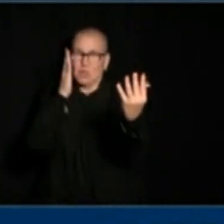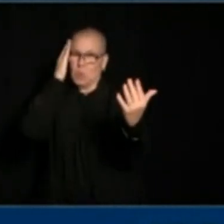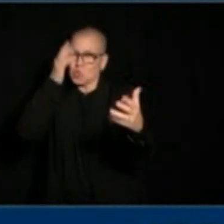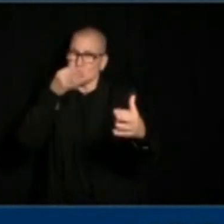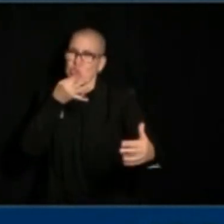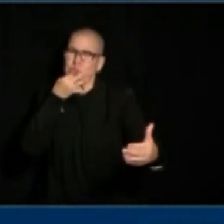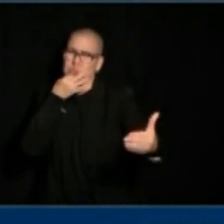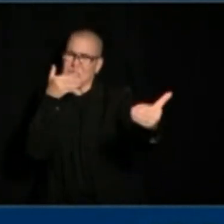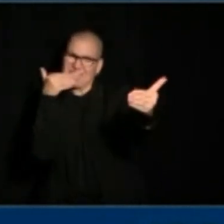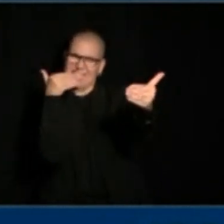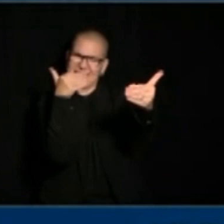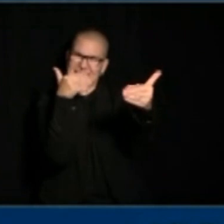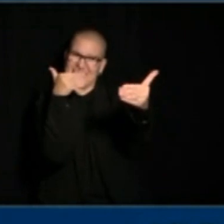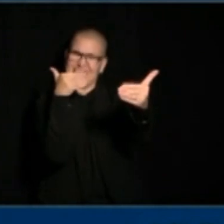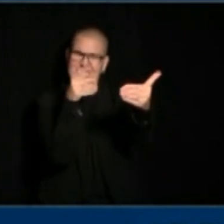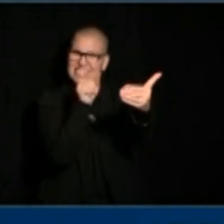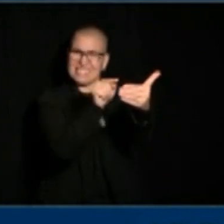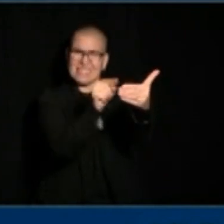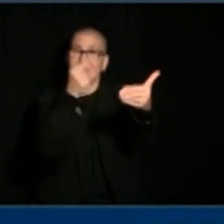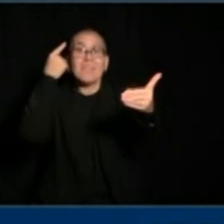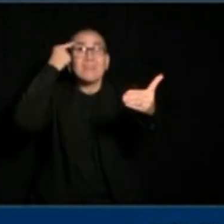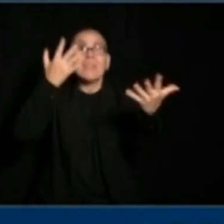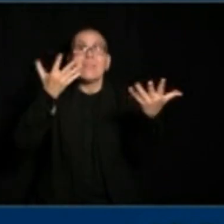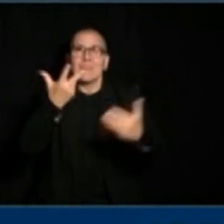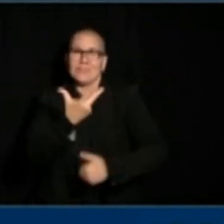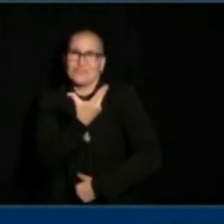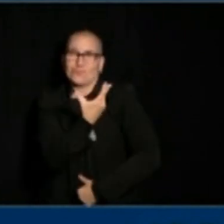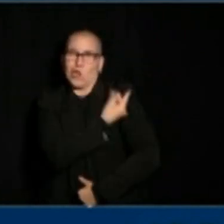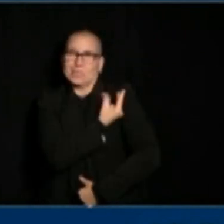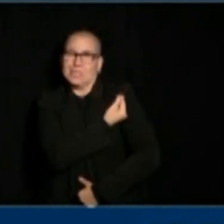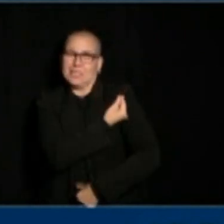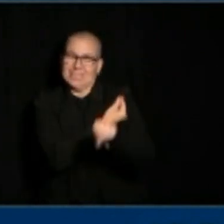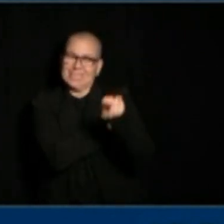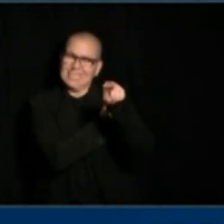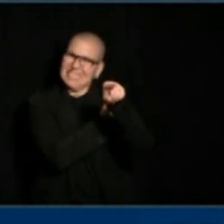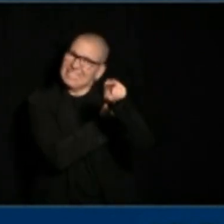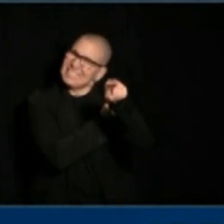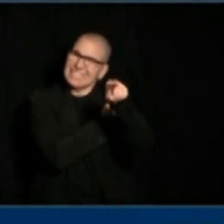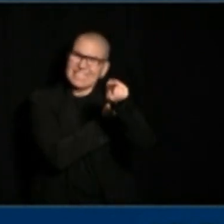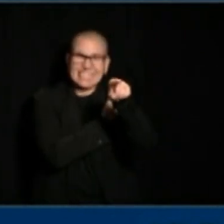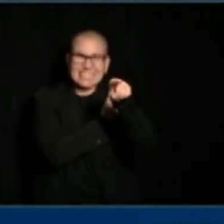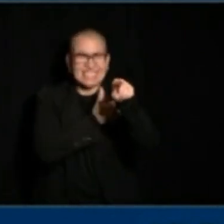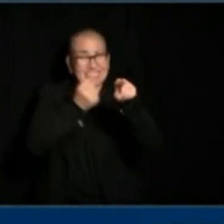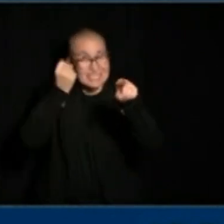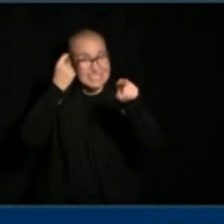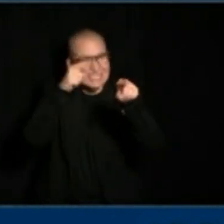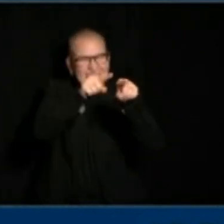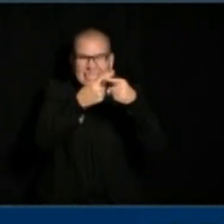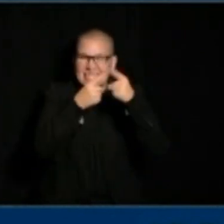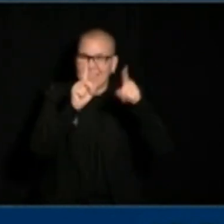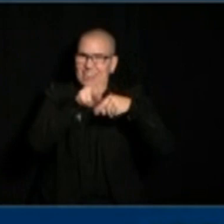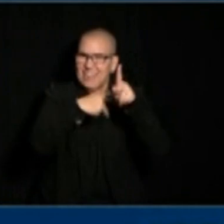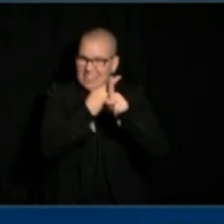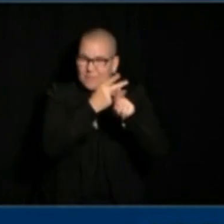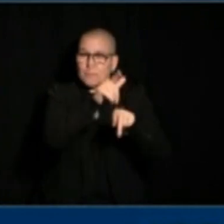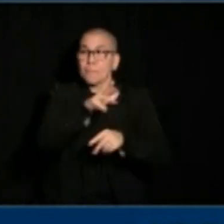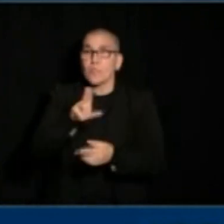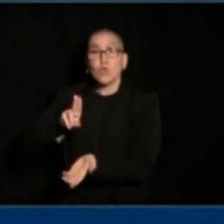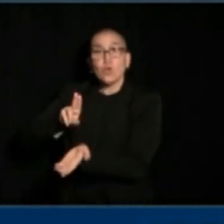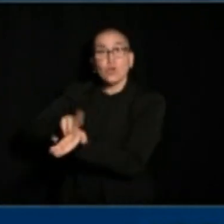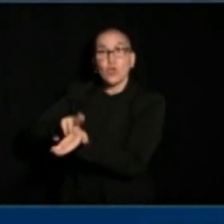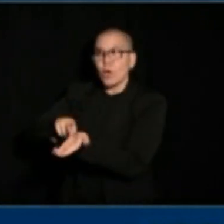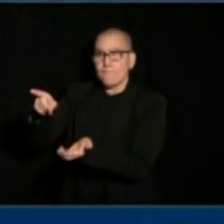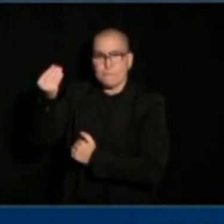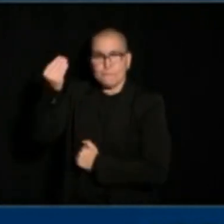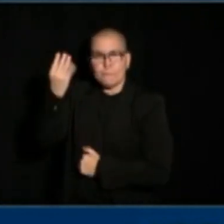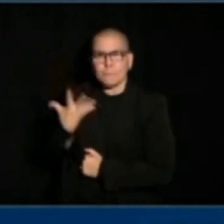potential for a vaccine is coming. That's what's different, Minnesota, this time. I heard a nurse the other day was with me, and she said,